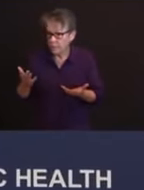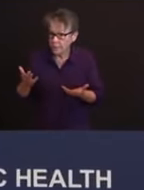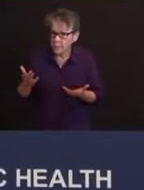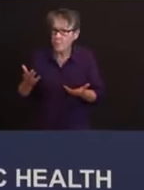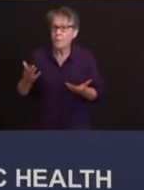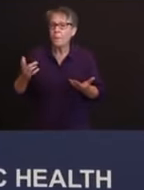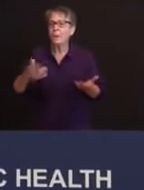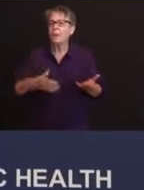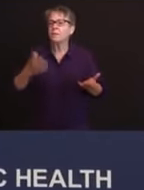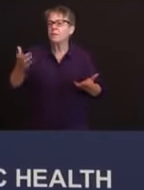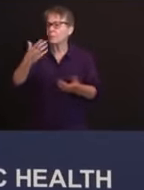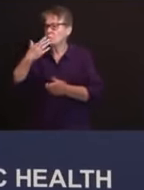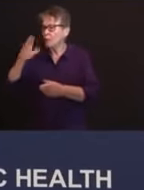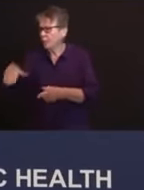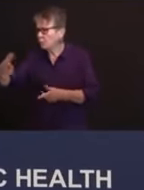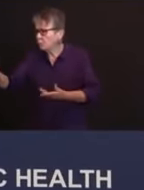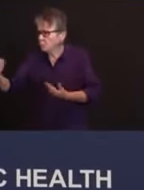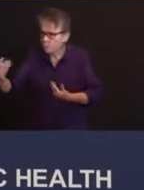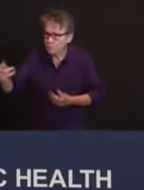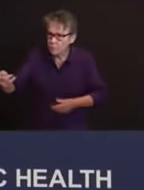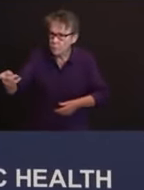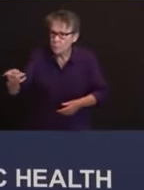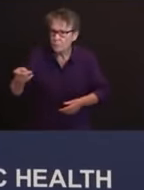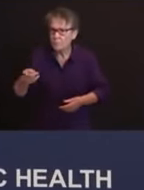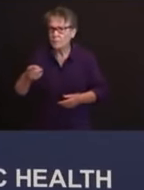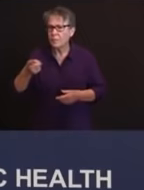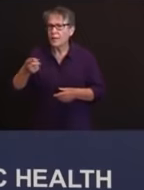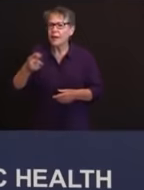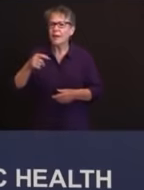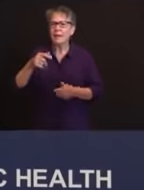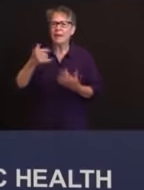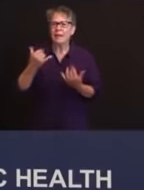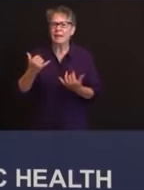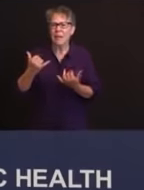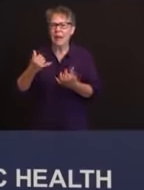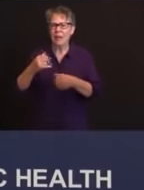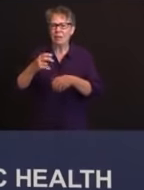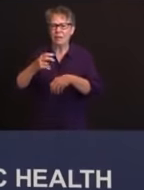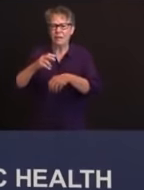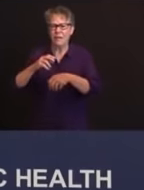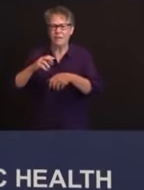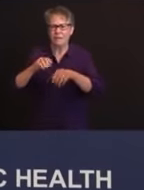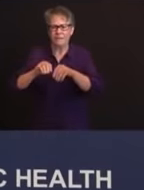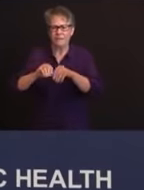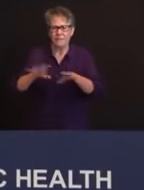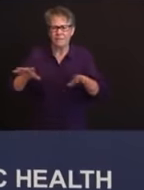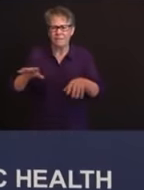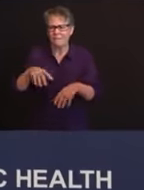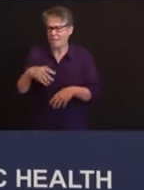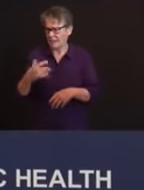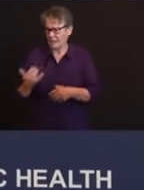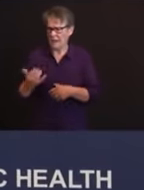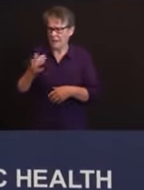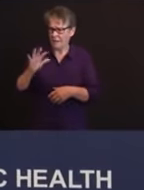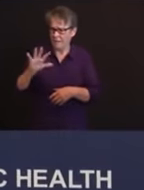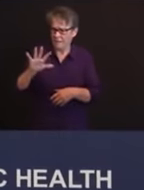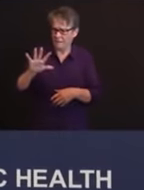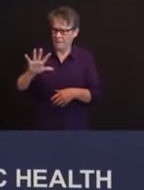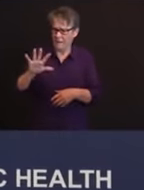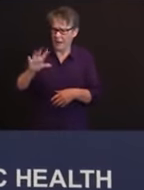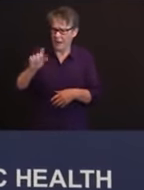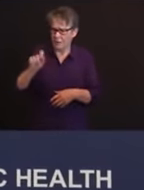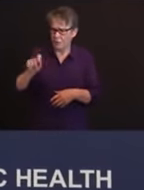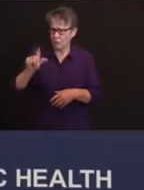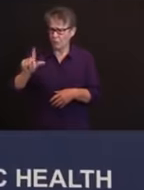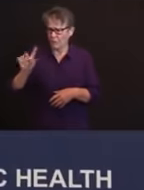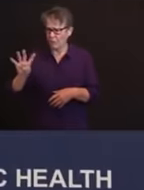way the virus is spreading, is the fact that the statewide positivity rate of 7.52% on Thursday, a day of the week that state typically